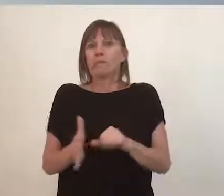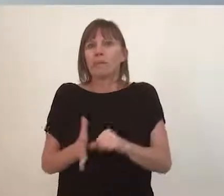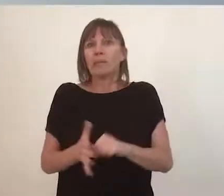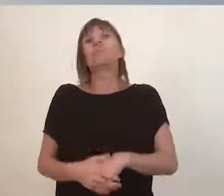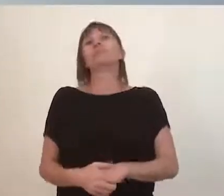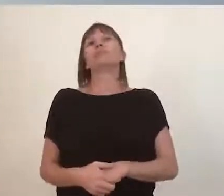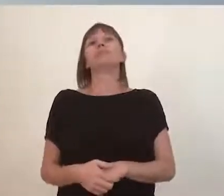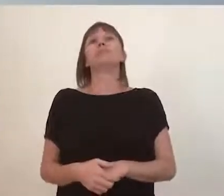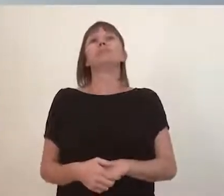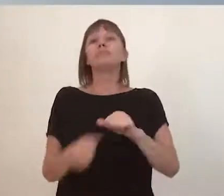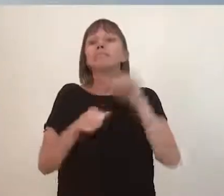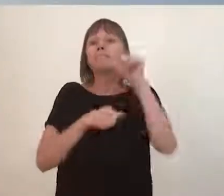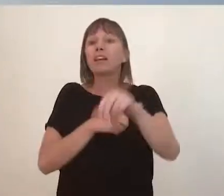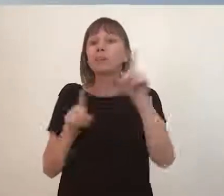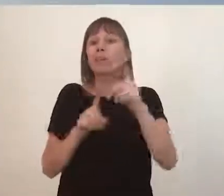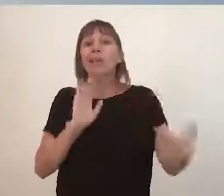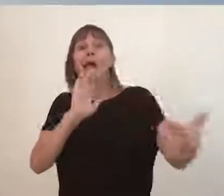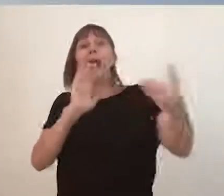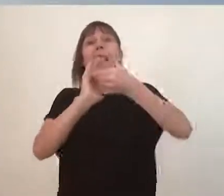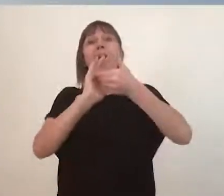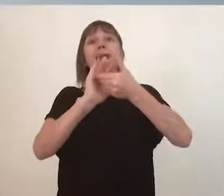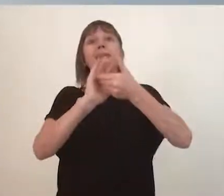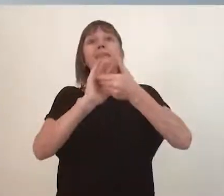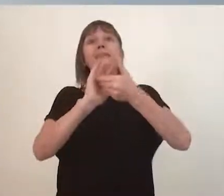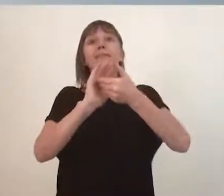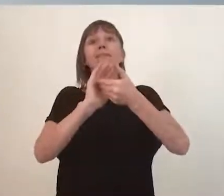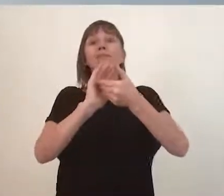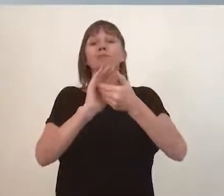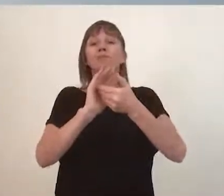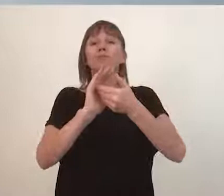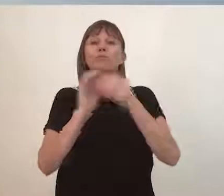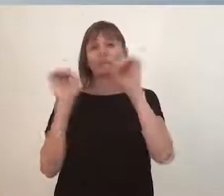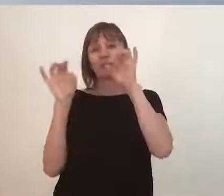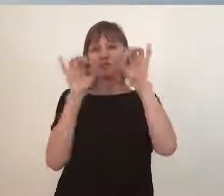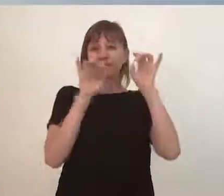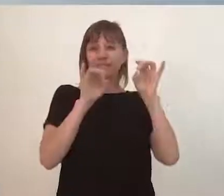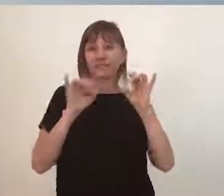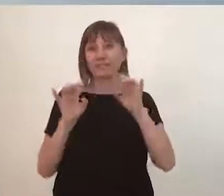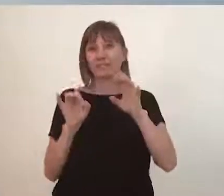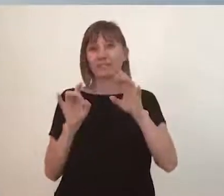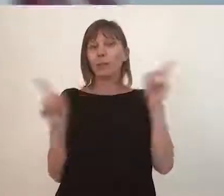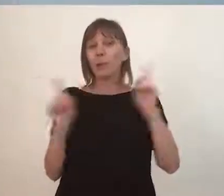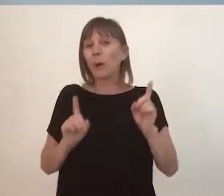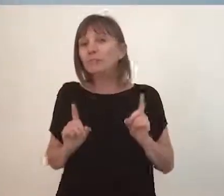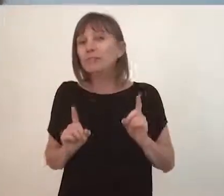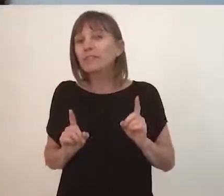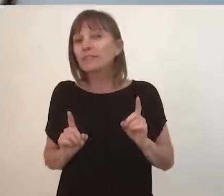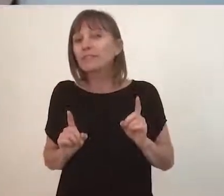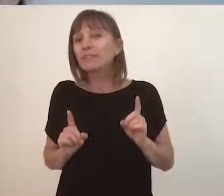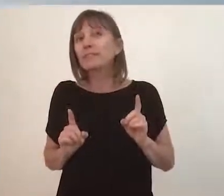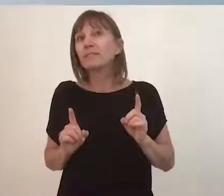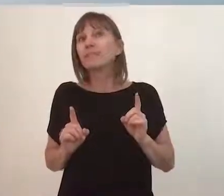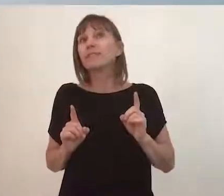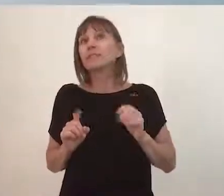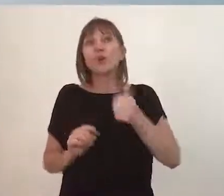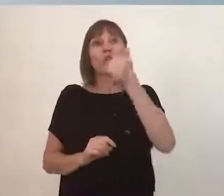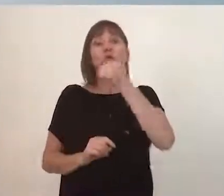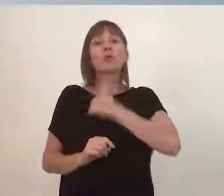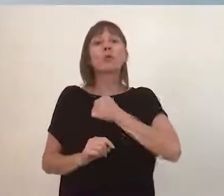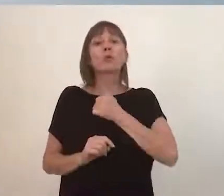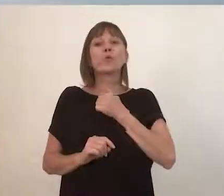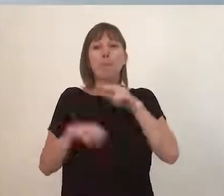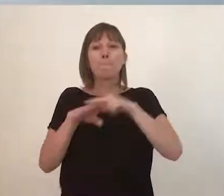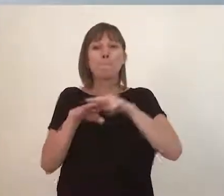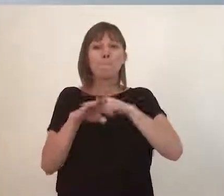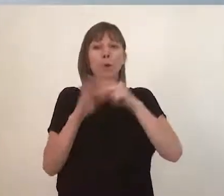was intense. Okay, and so the next step is to add some little rhinestones on. And the trick is, for when you put